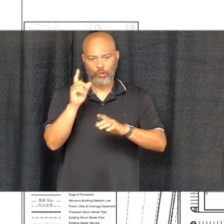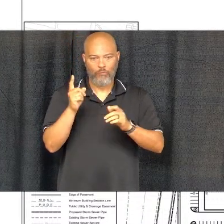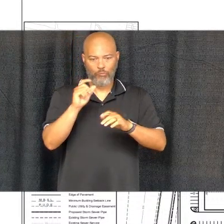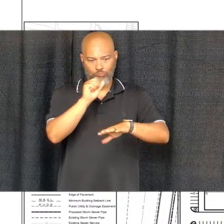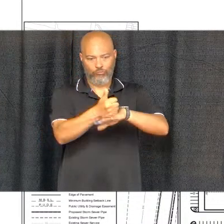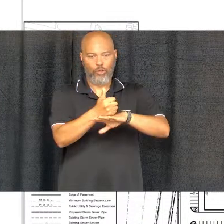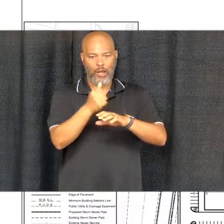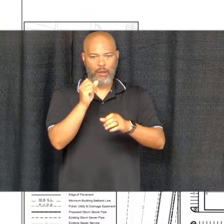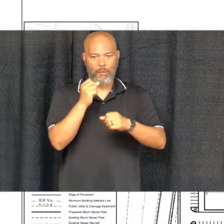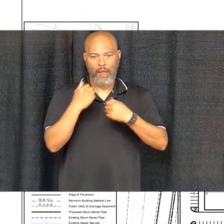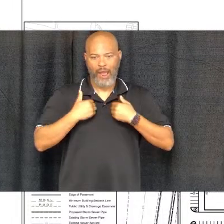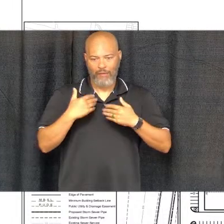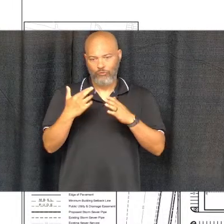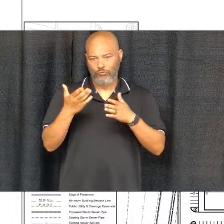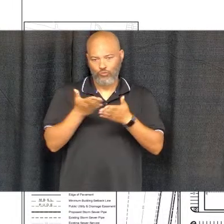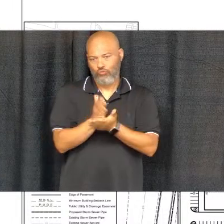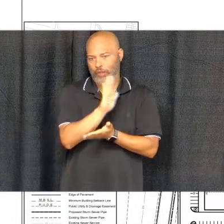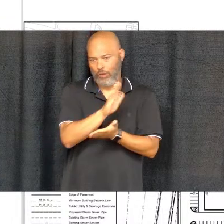Publix. Okay, thank you.